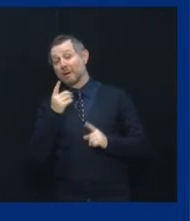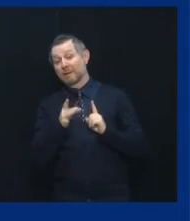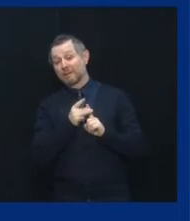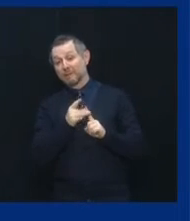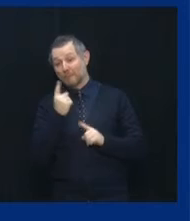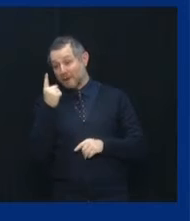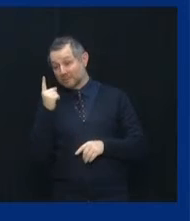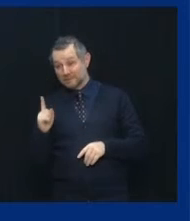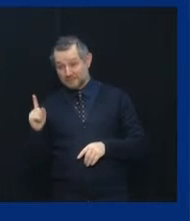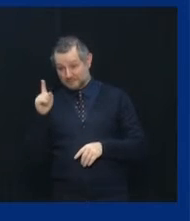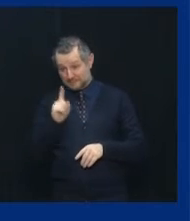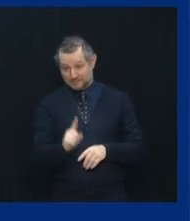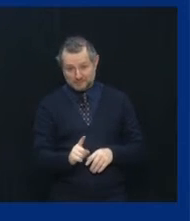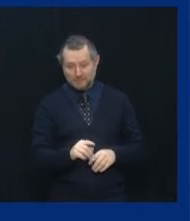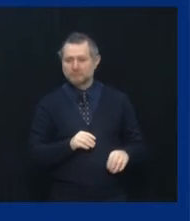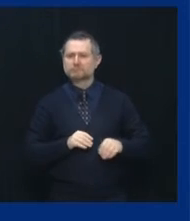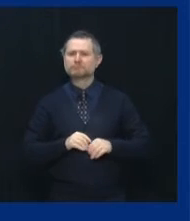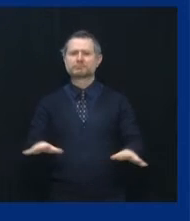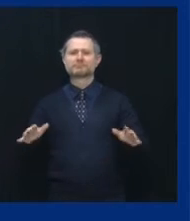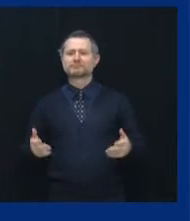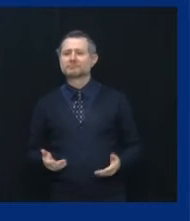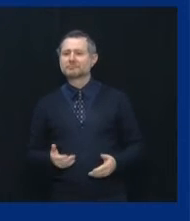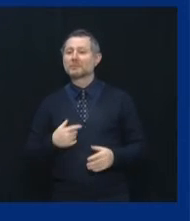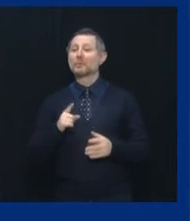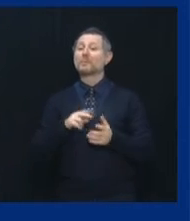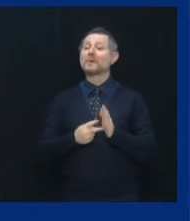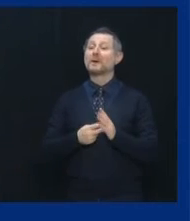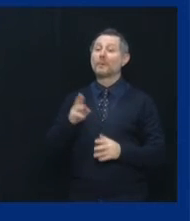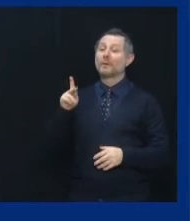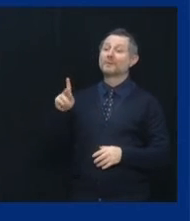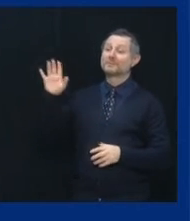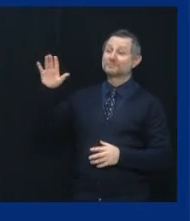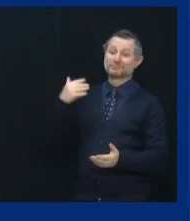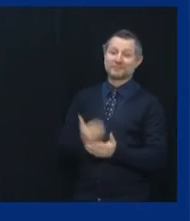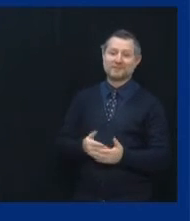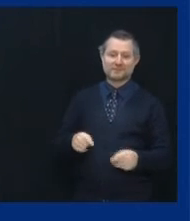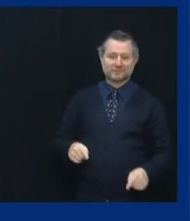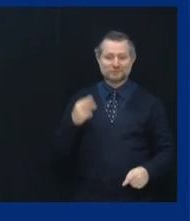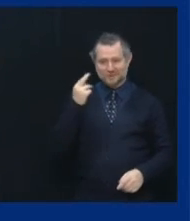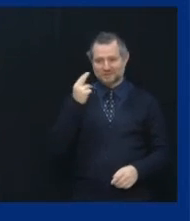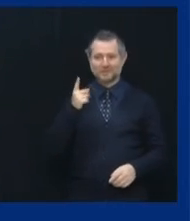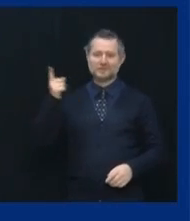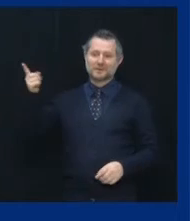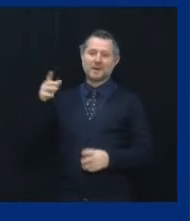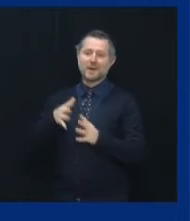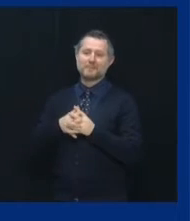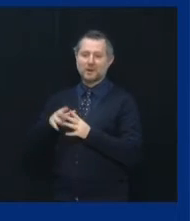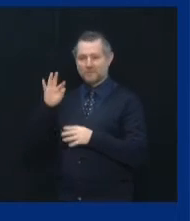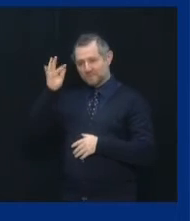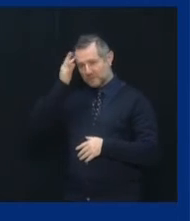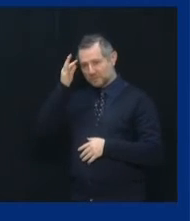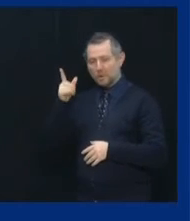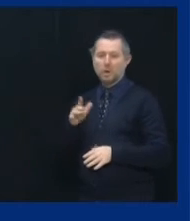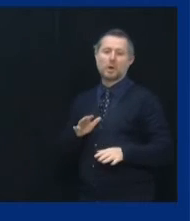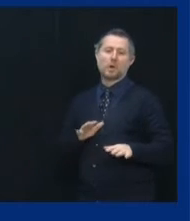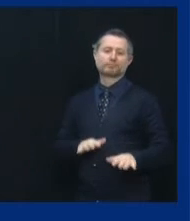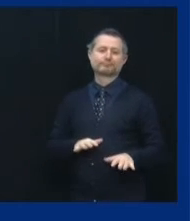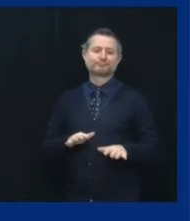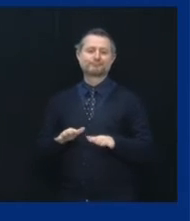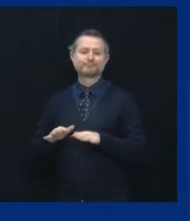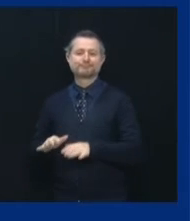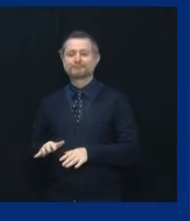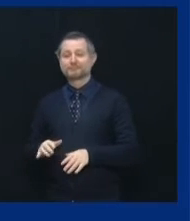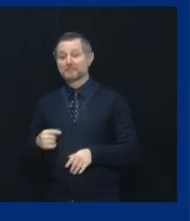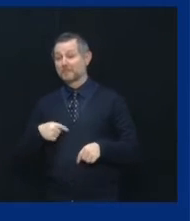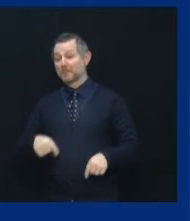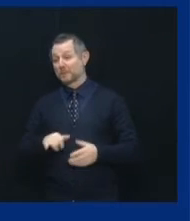So the UK variant got here because I believe the country was slow. We then do more